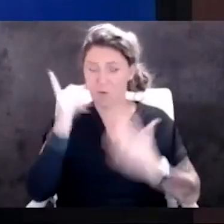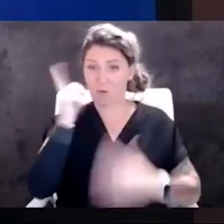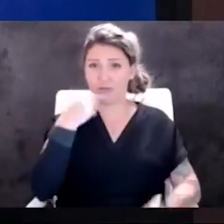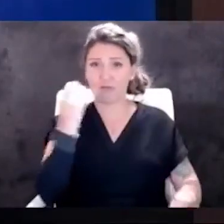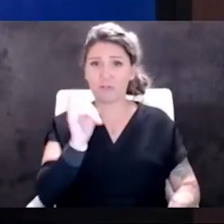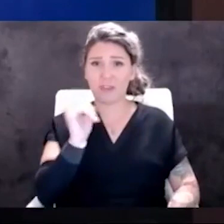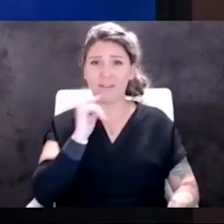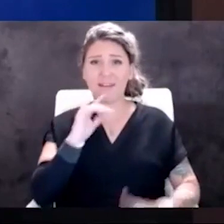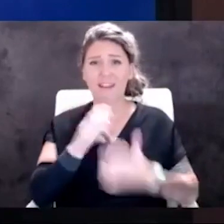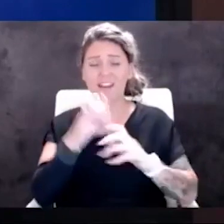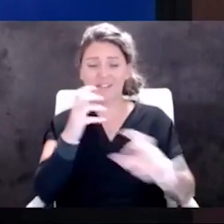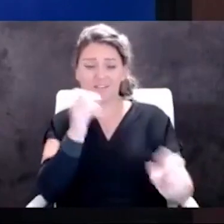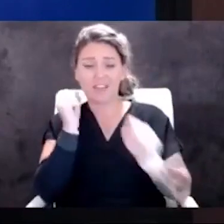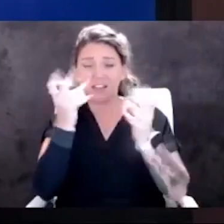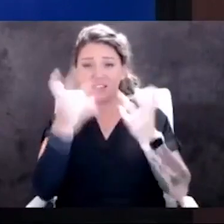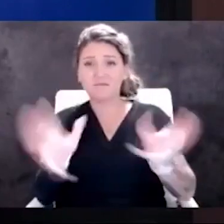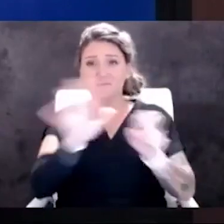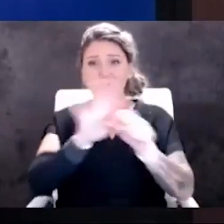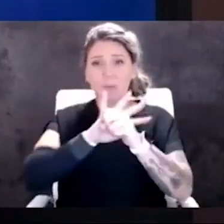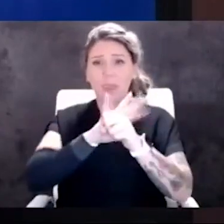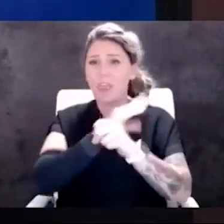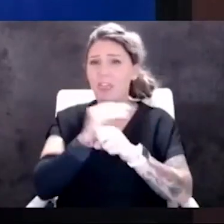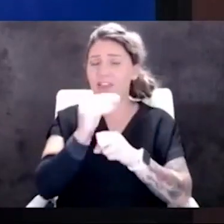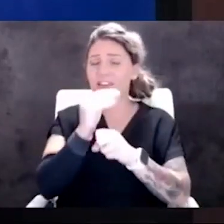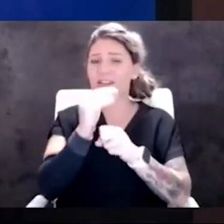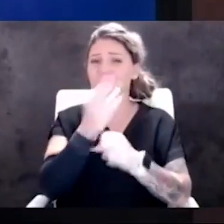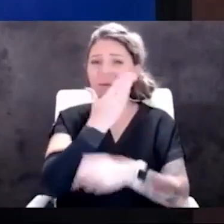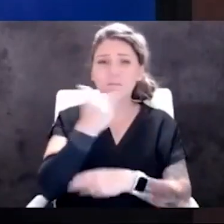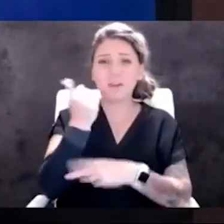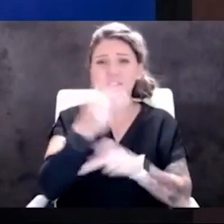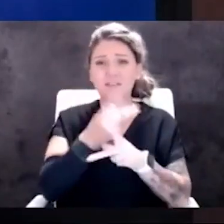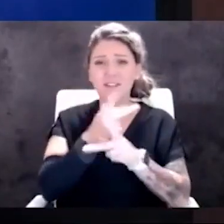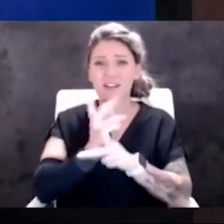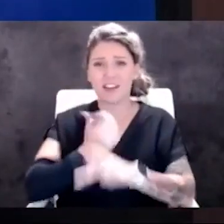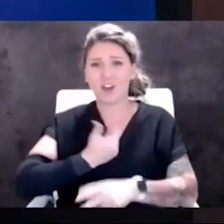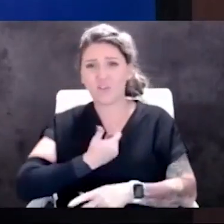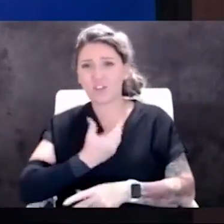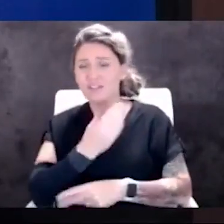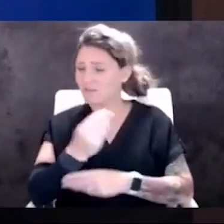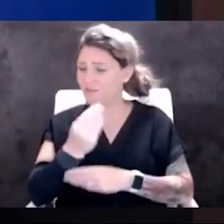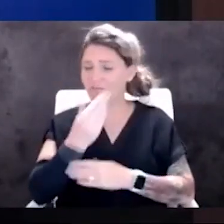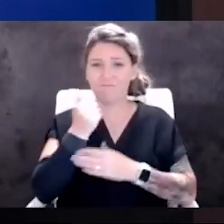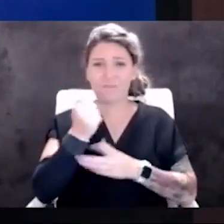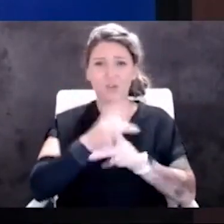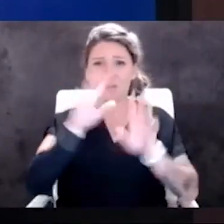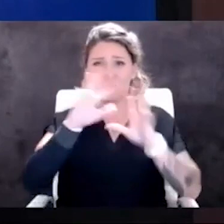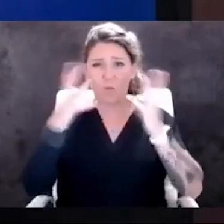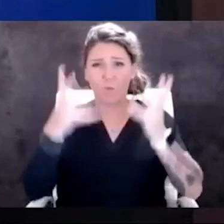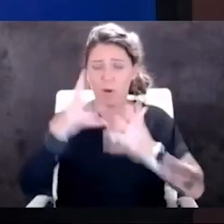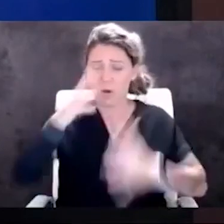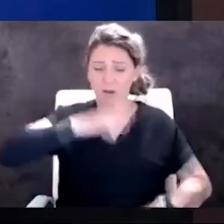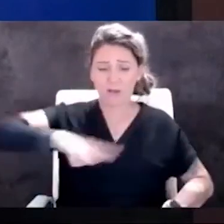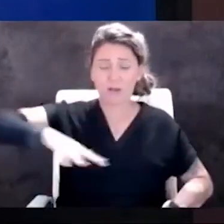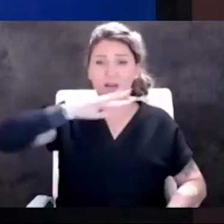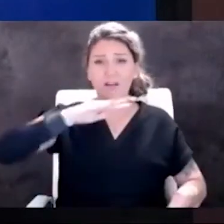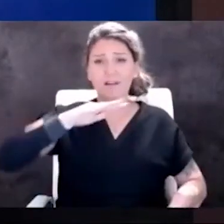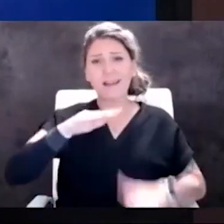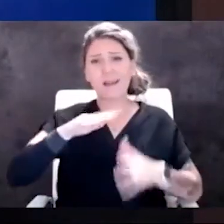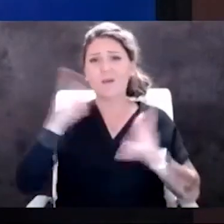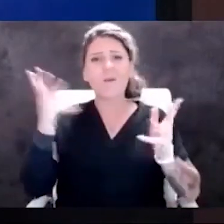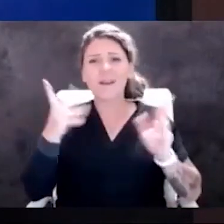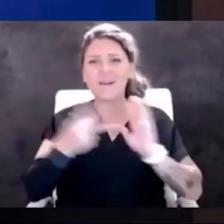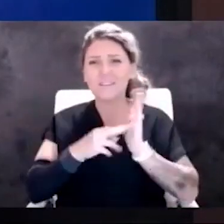get through COVID? How much better could we take care of ourselves? How much better could we take care of the world around us? What would it be to be a